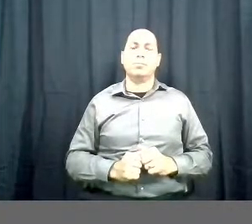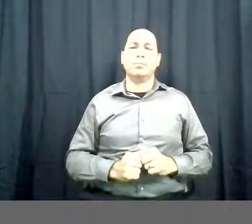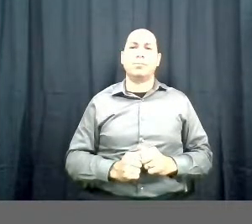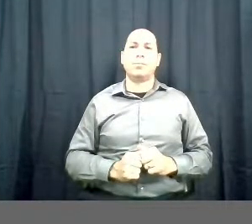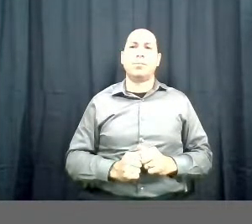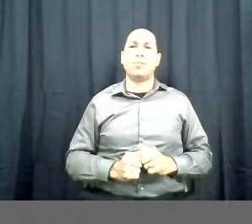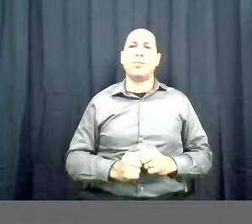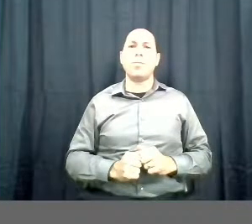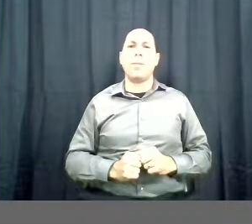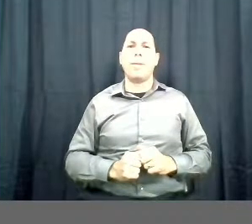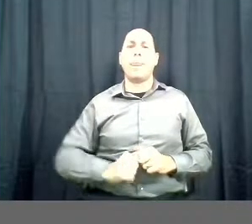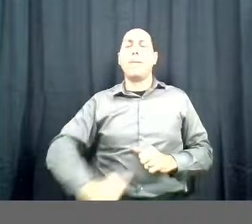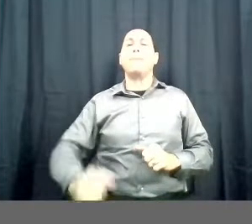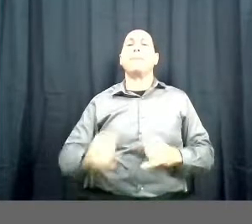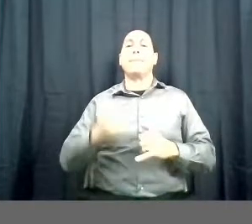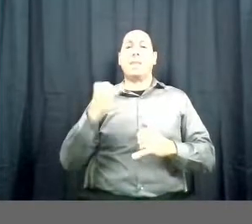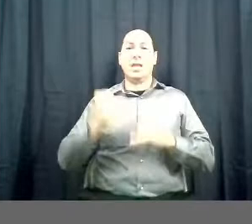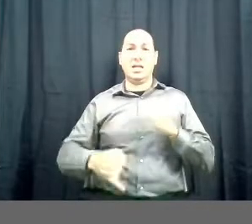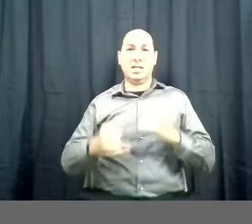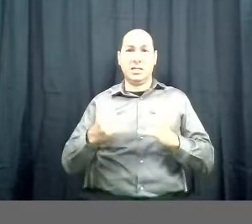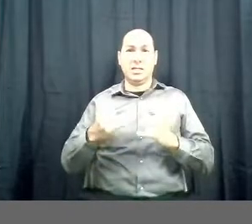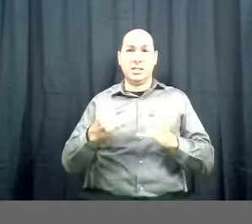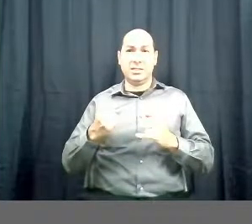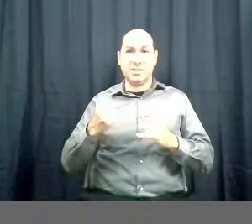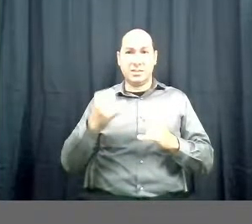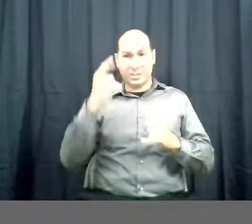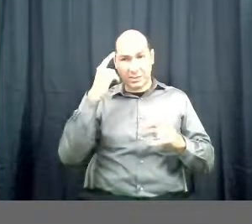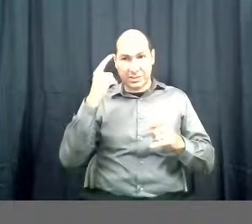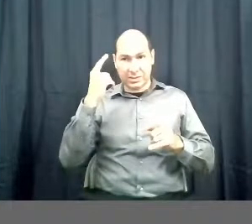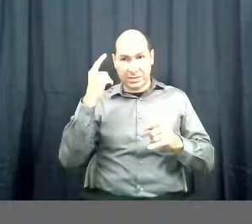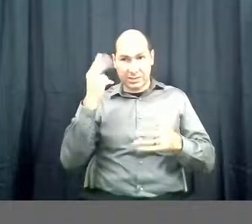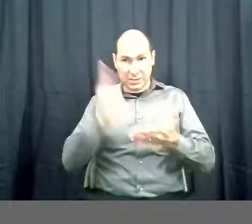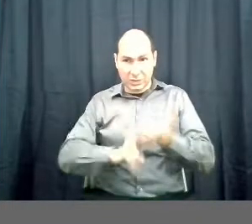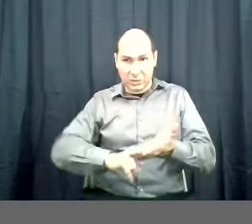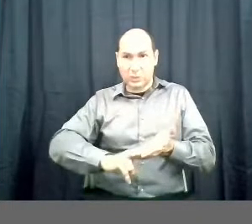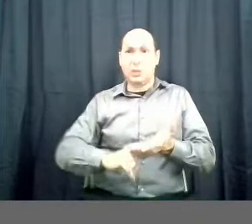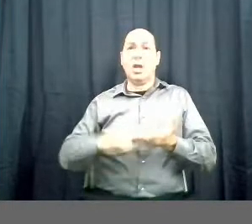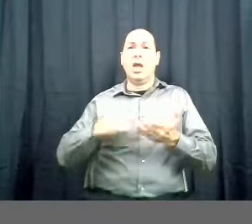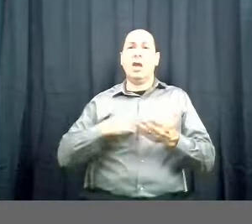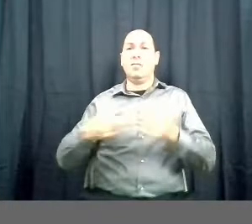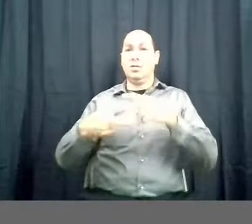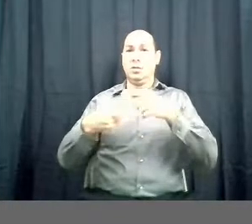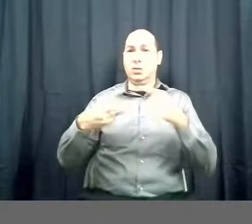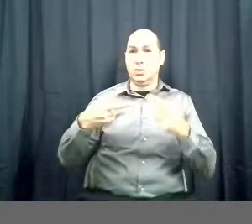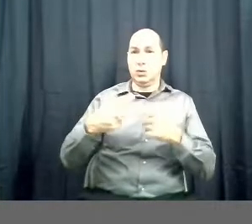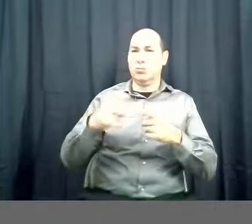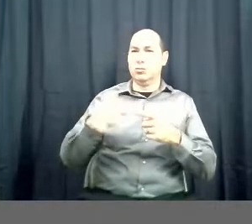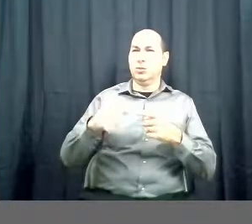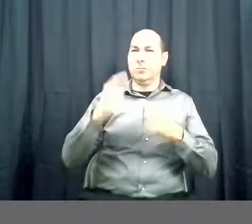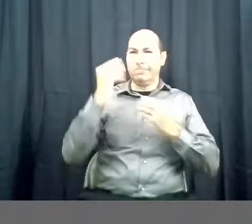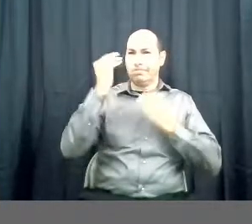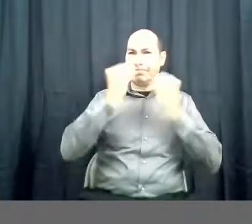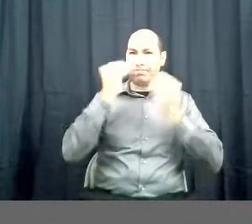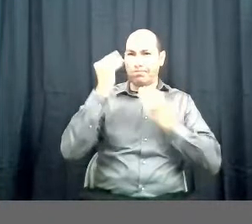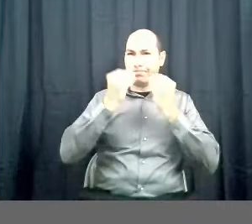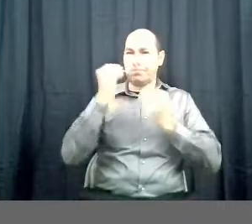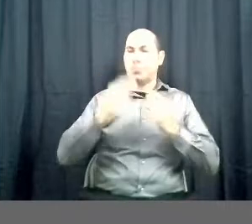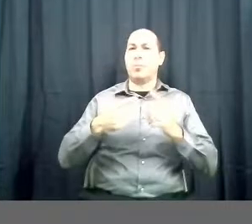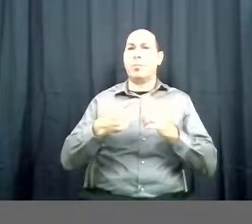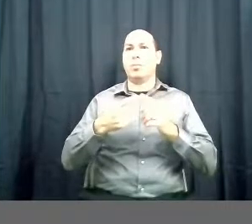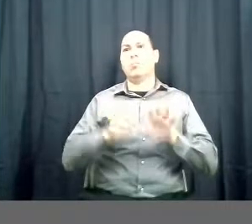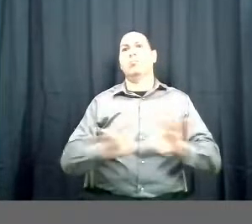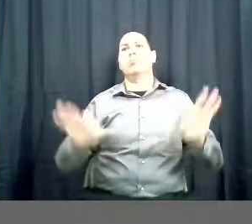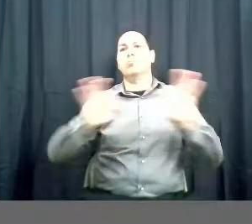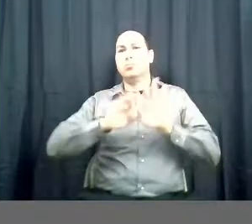So the latest contract amendment has two major items for consideration. First and most important, the Puerto